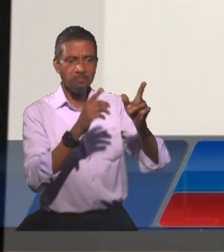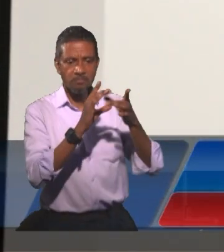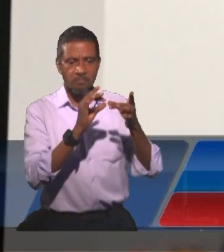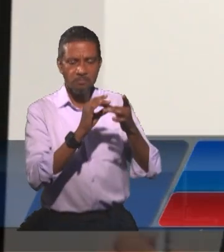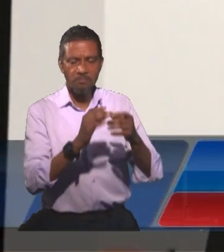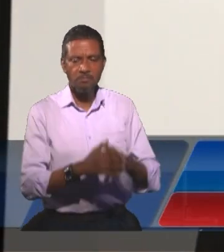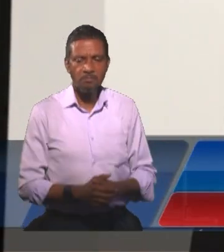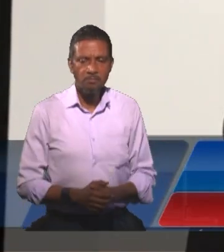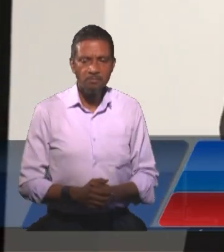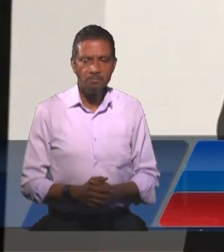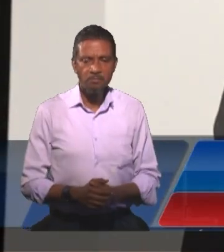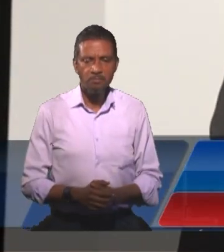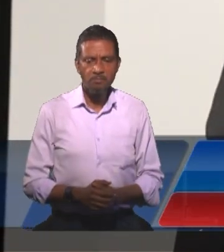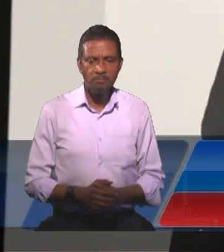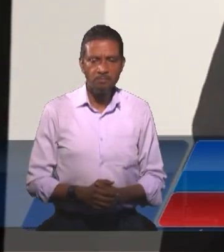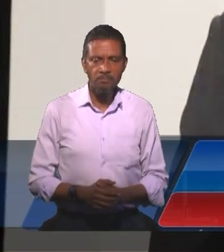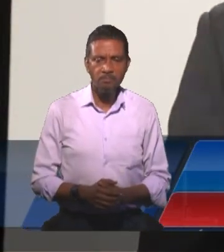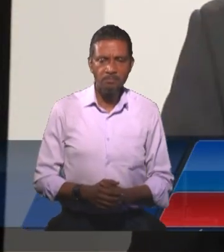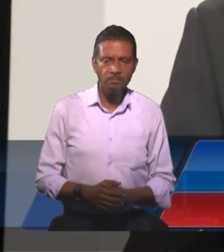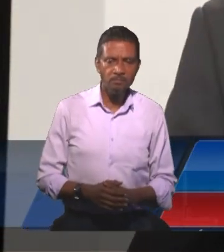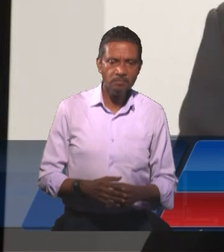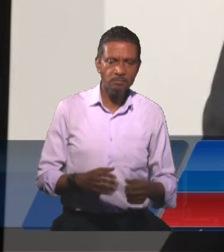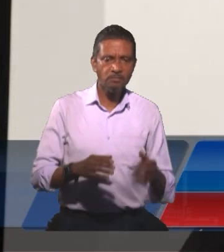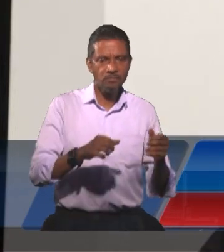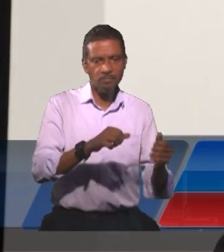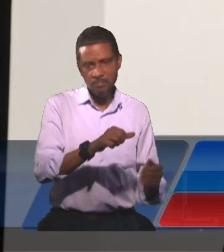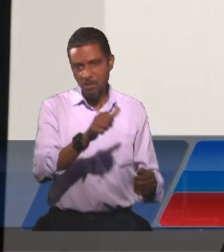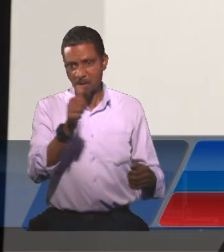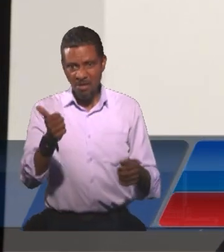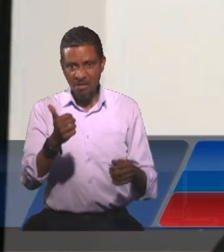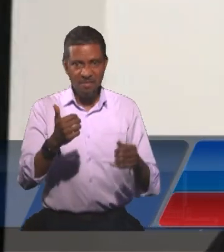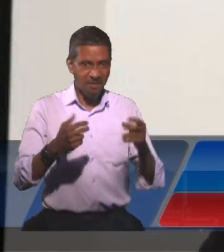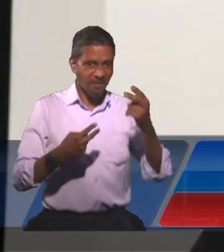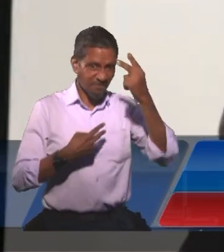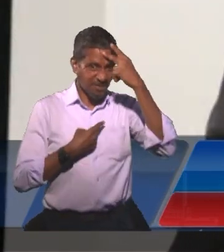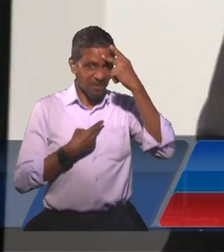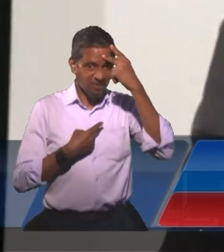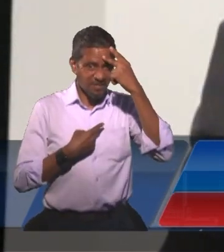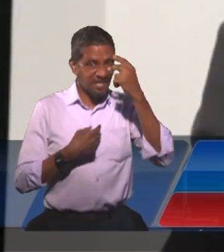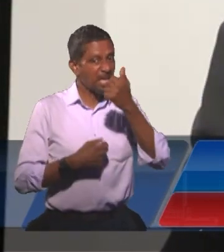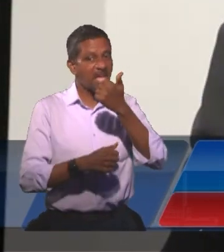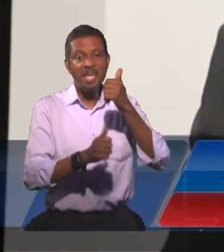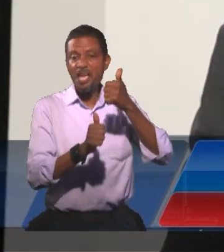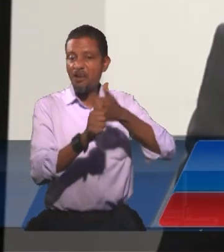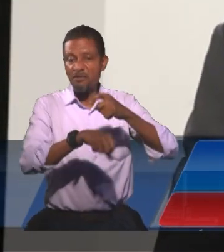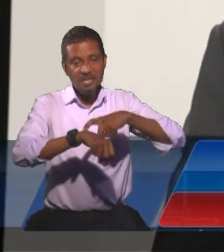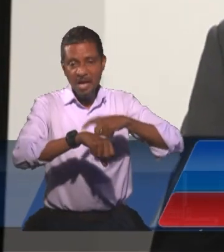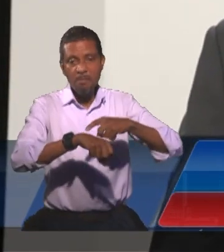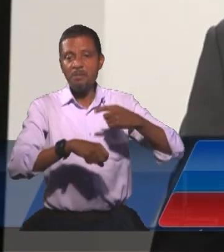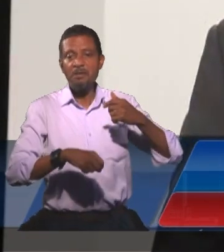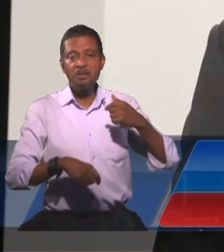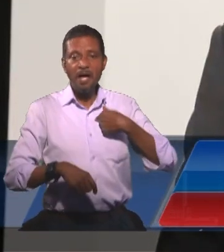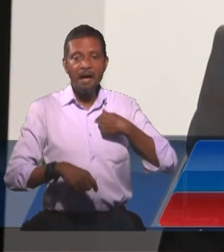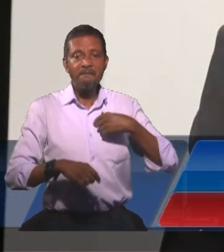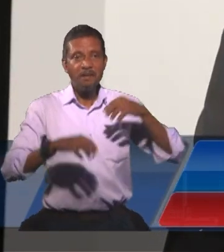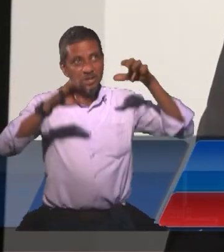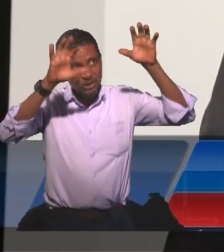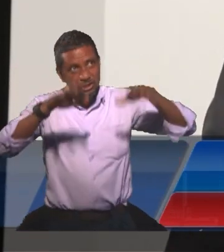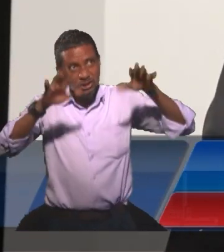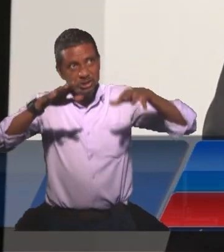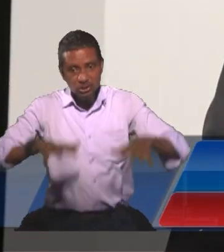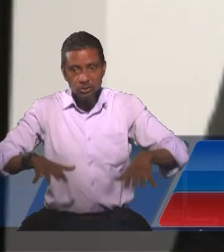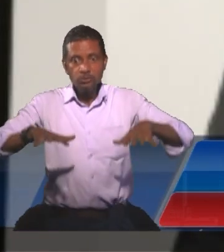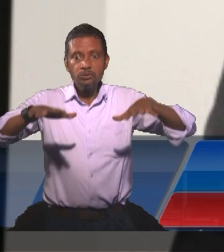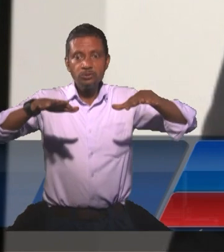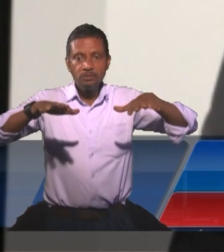Leptospirosis is something that rears its ugly head every rainy season when we have floods, and people have